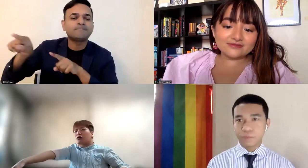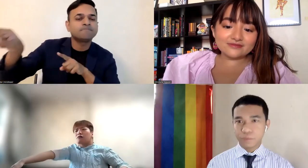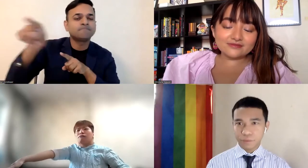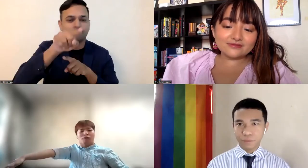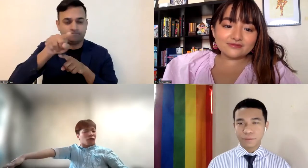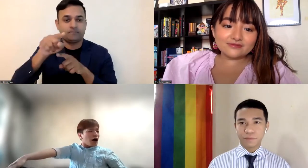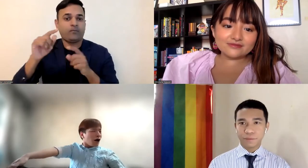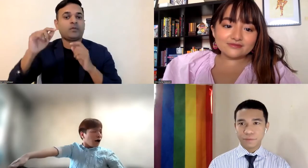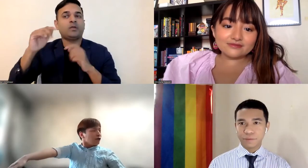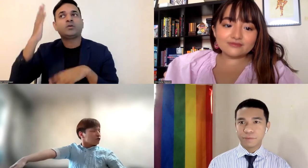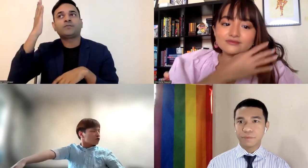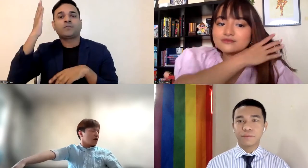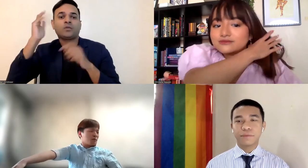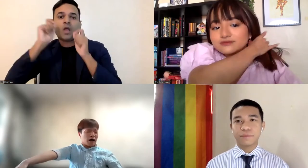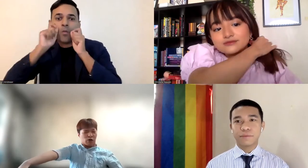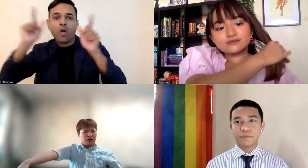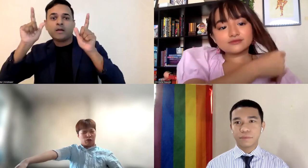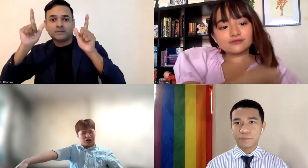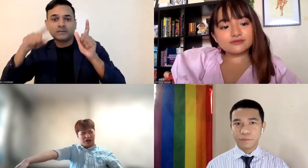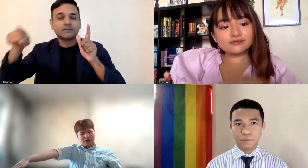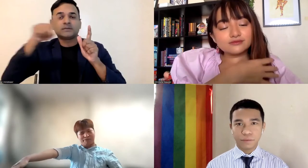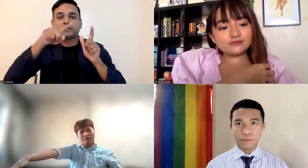leveraging my own personal experience,